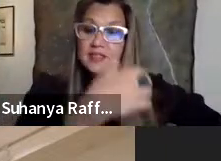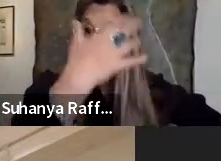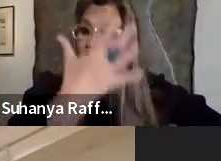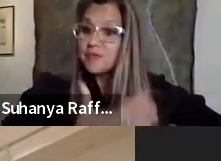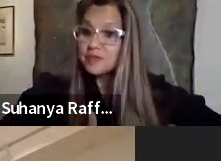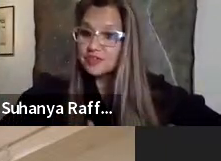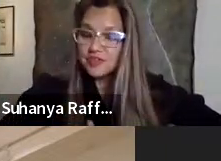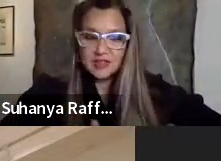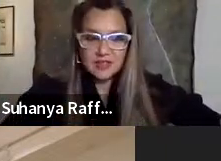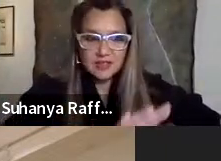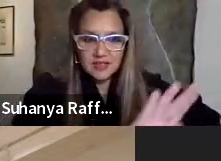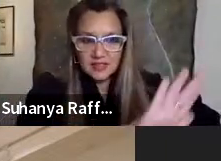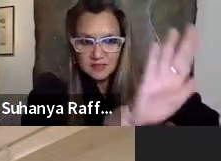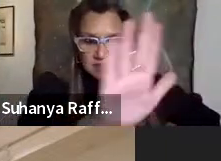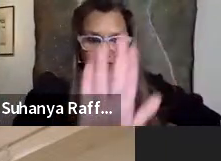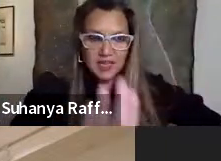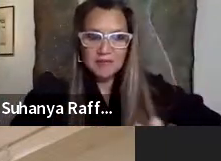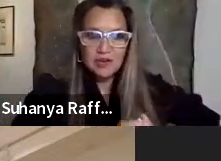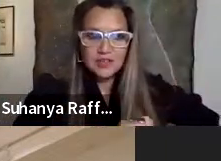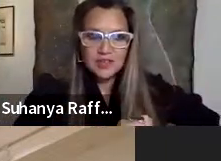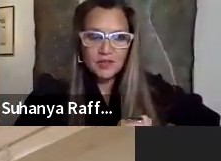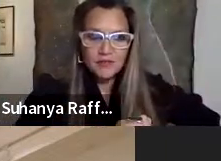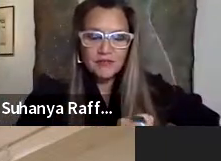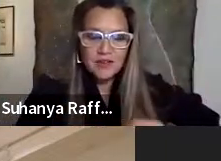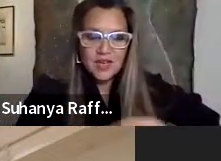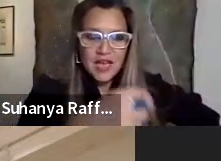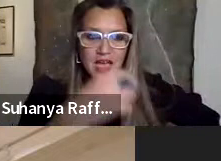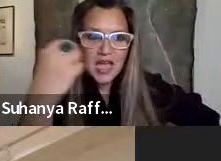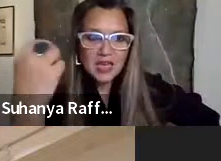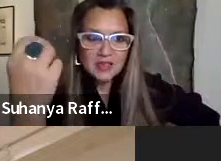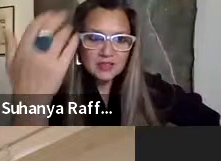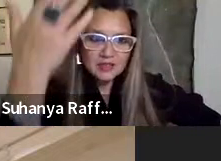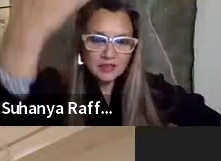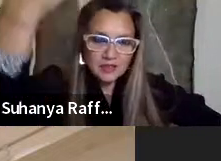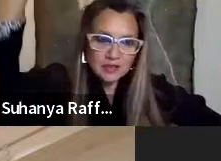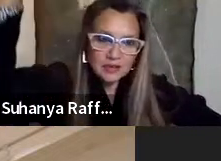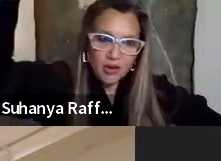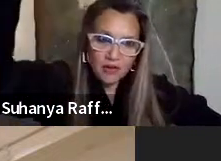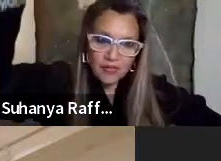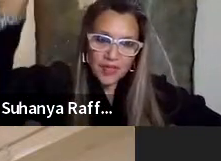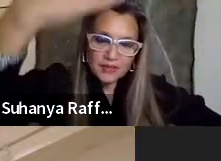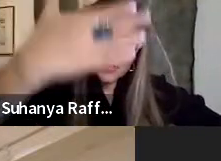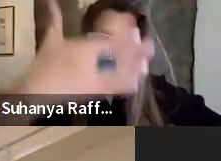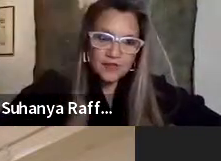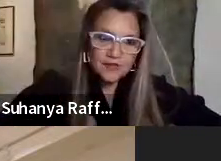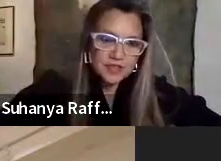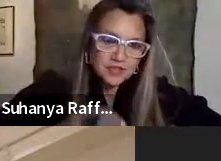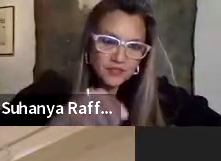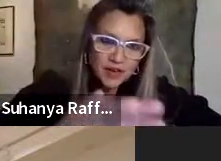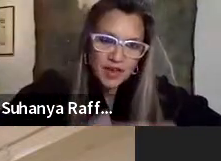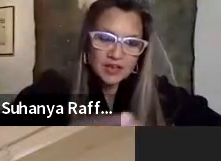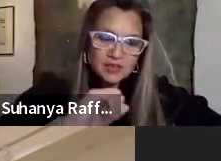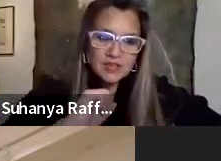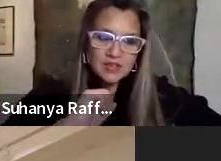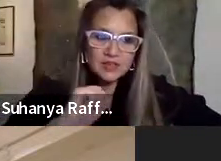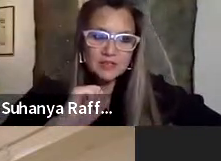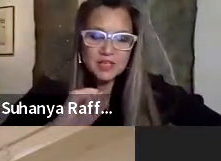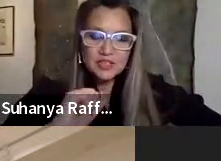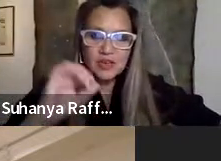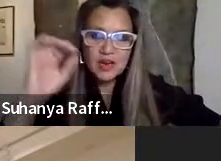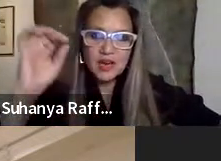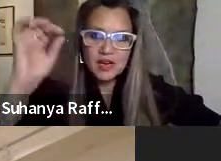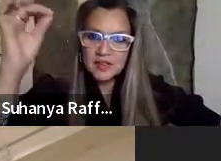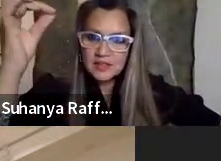left is a self-portrait. This is Tian Mao herself, and on that surface, it's very hard to see